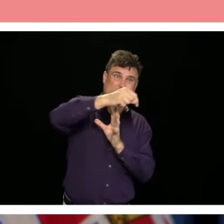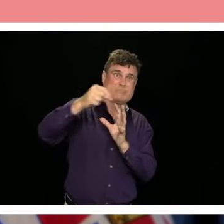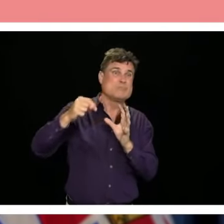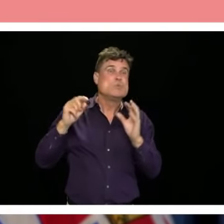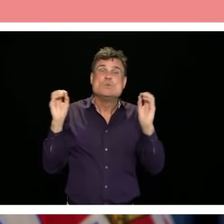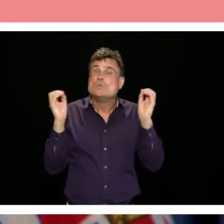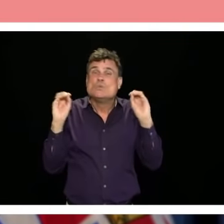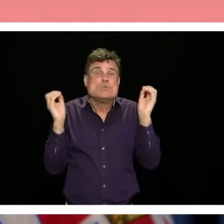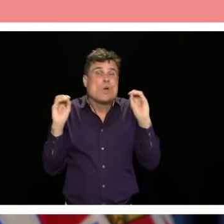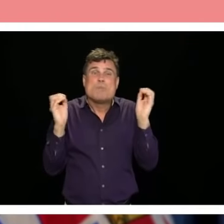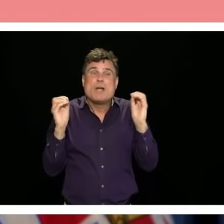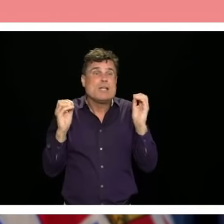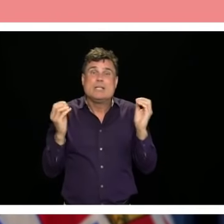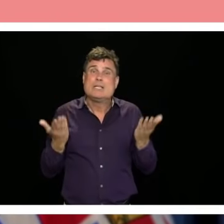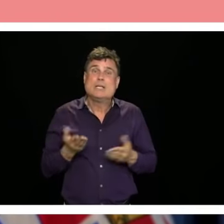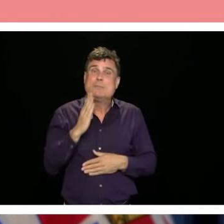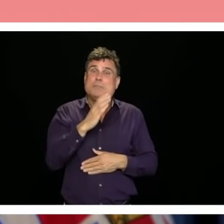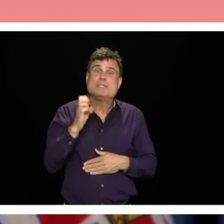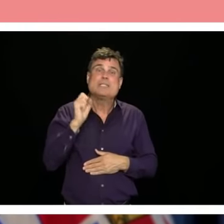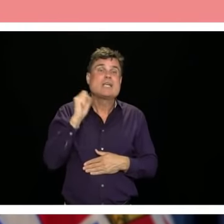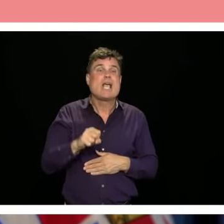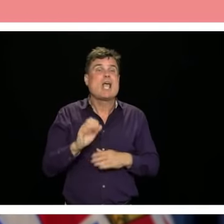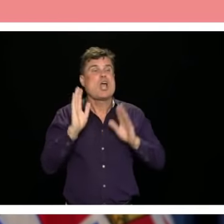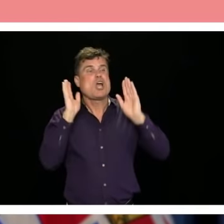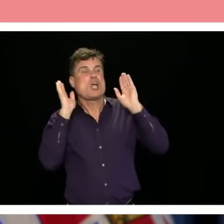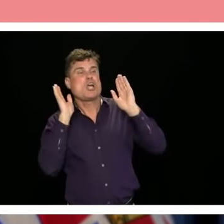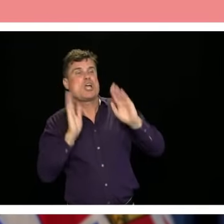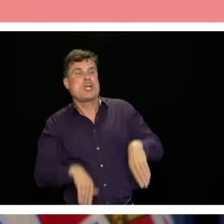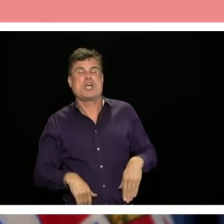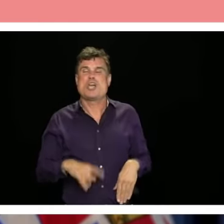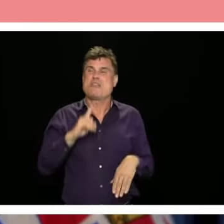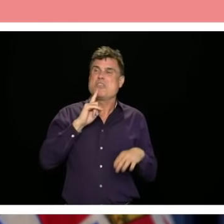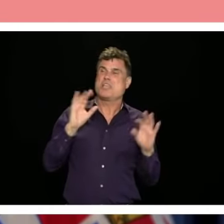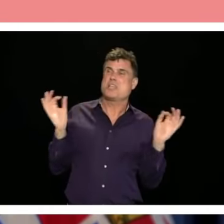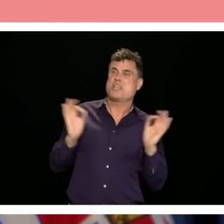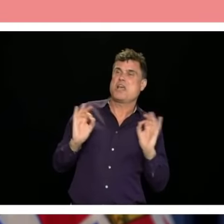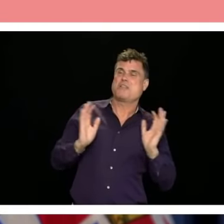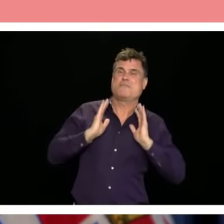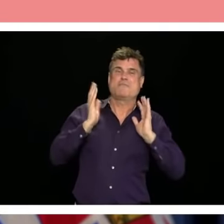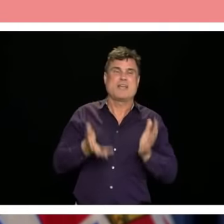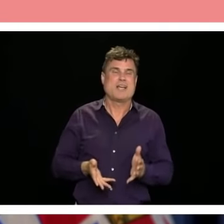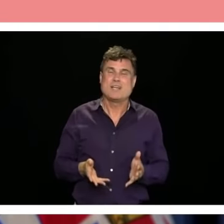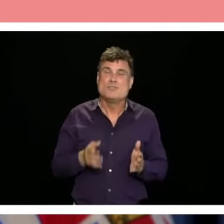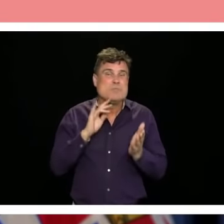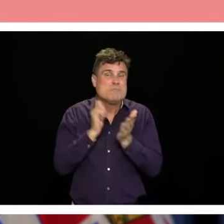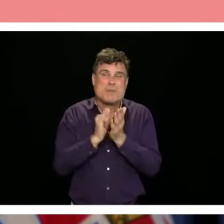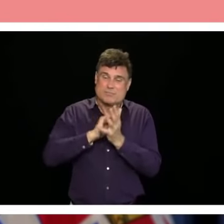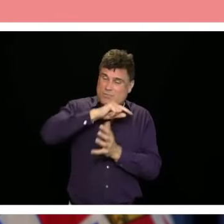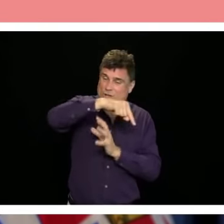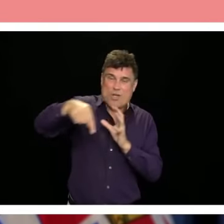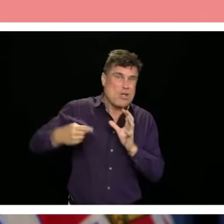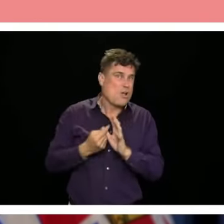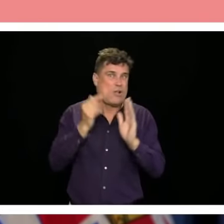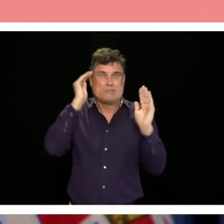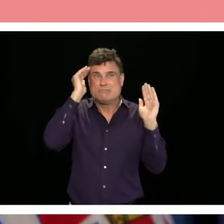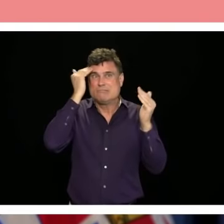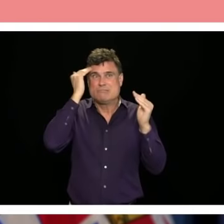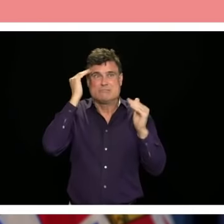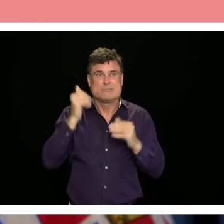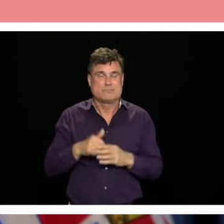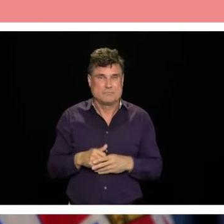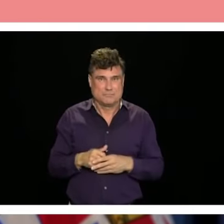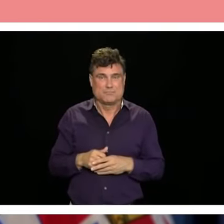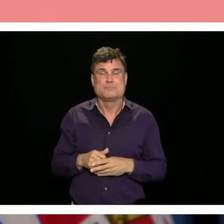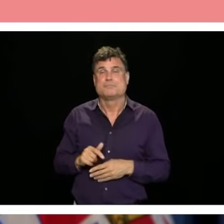is this virus anywhere, we are all at risk. So we can't let off everything. But I'm